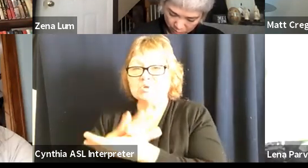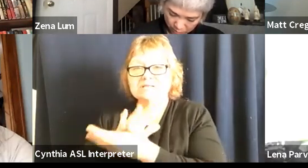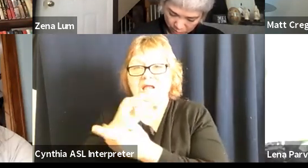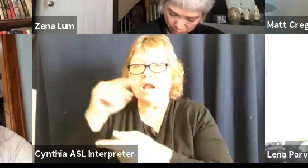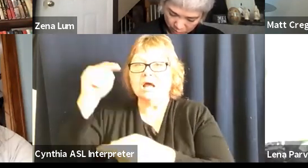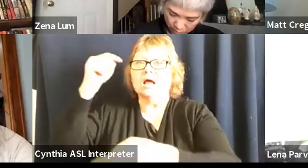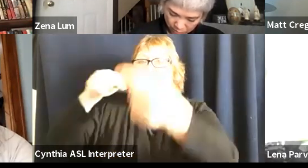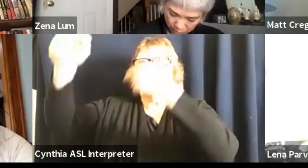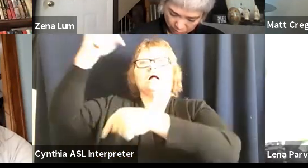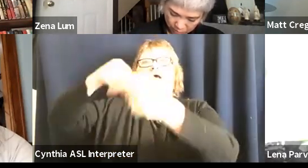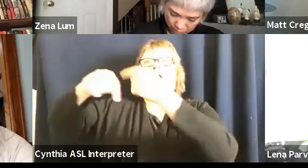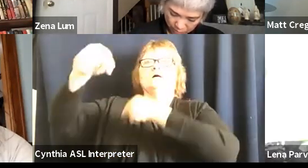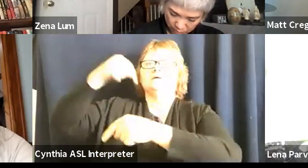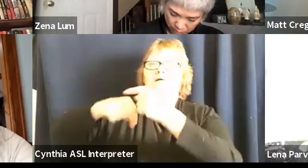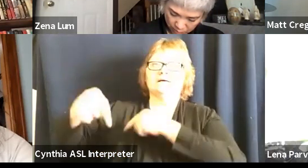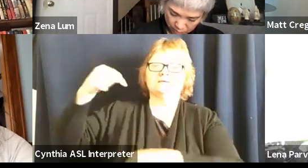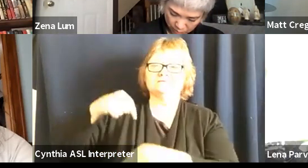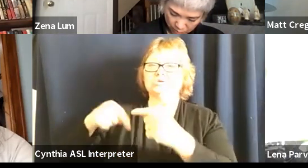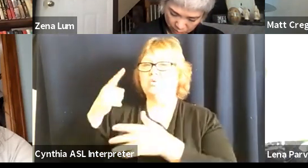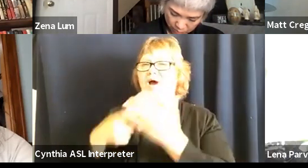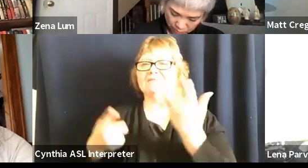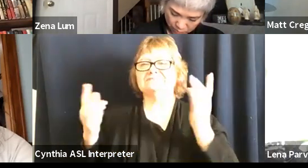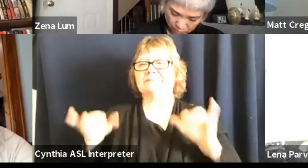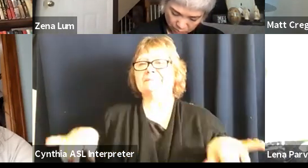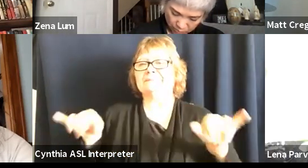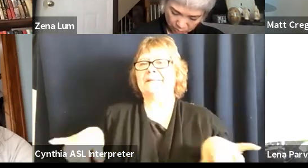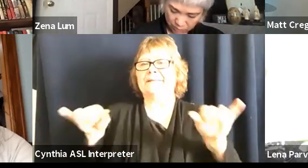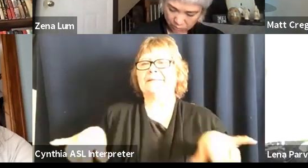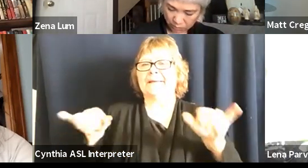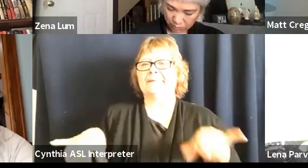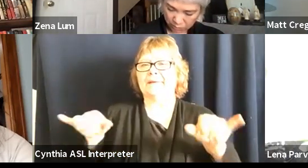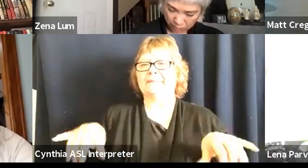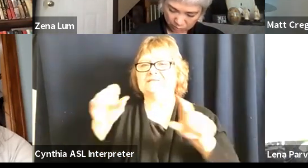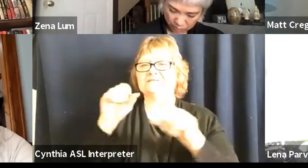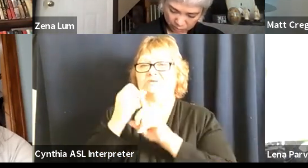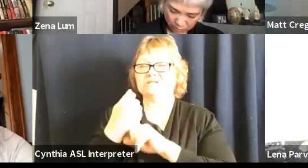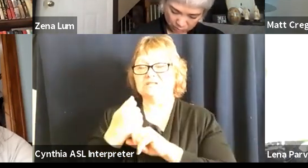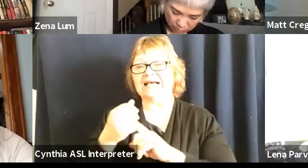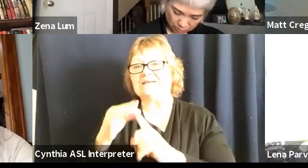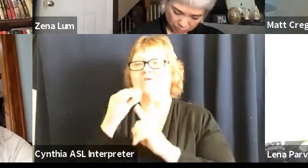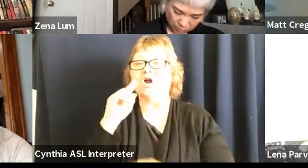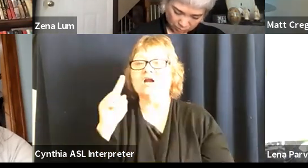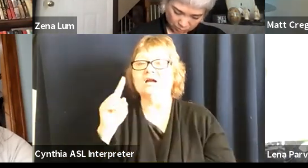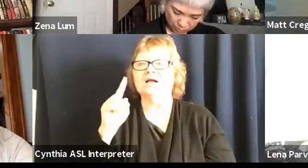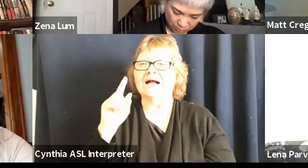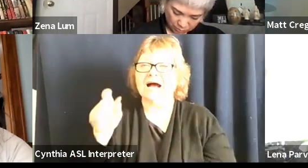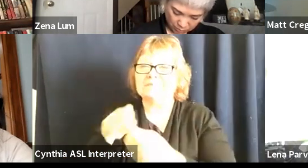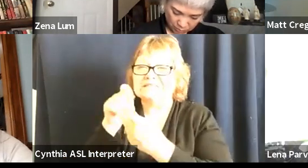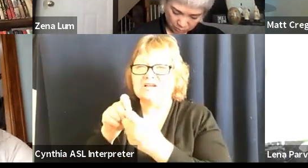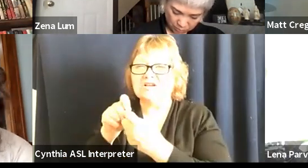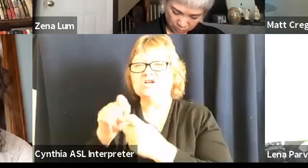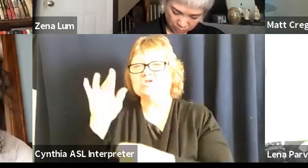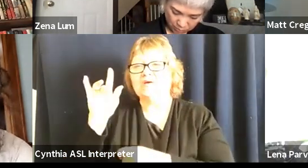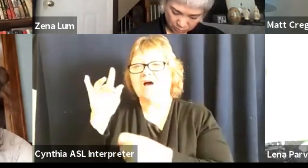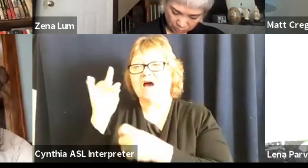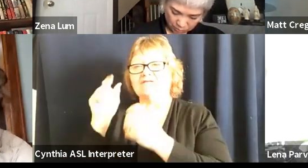to what has always been in place, except for a very particular 25-year